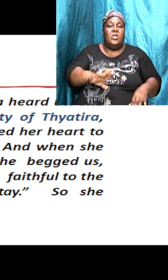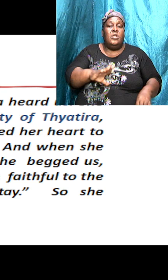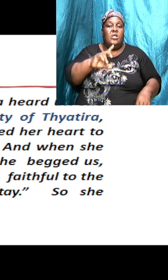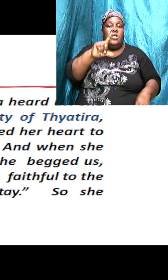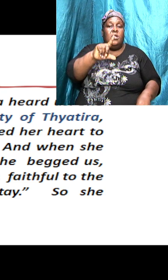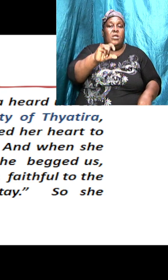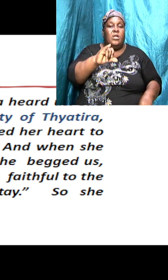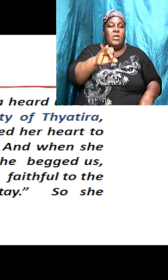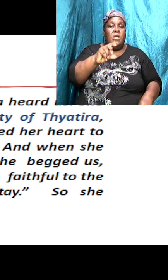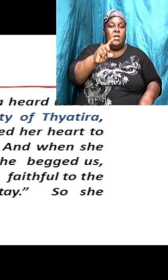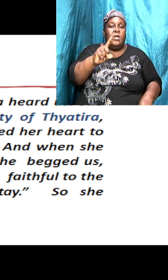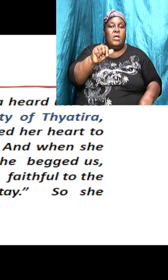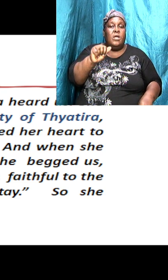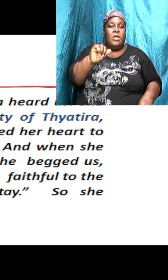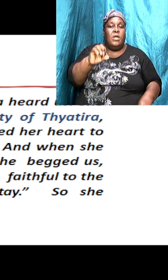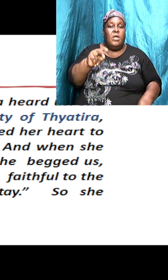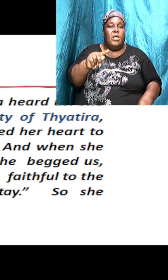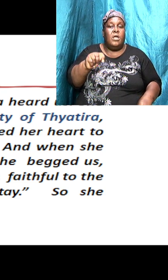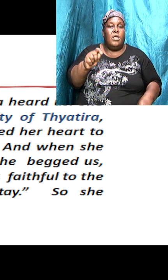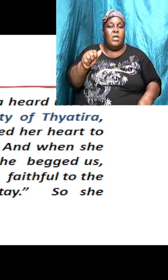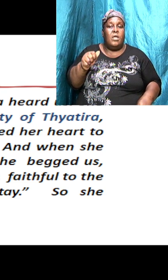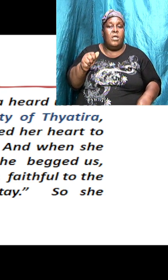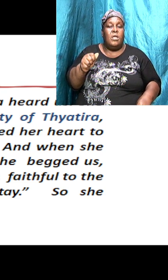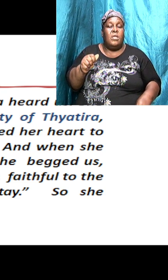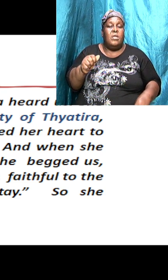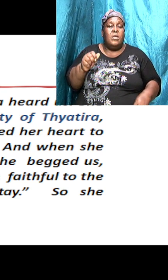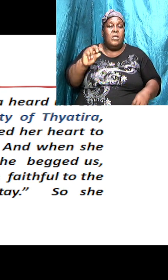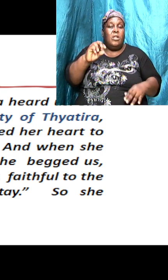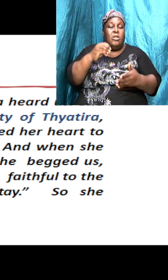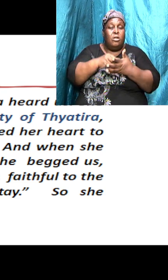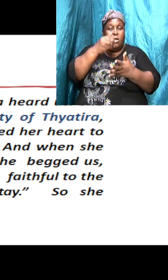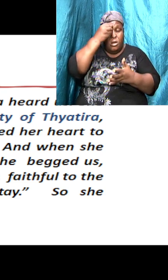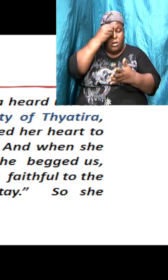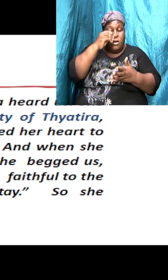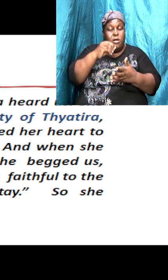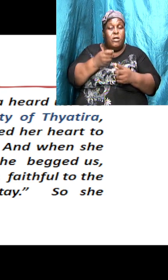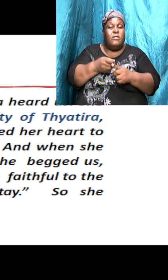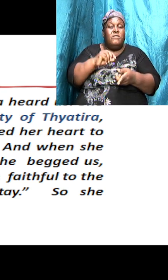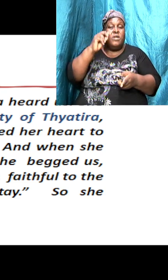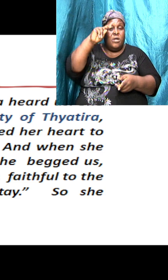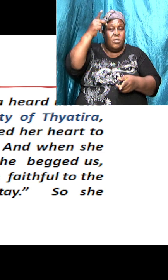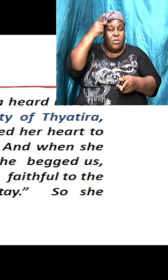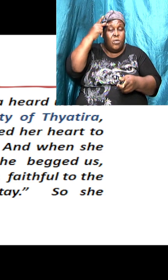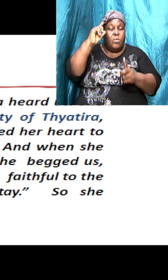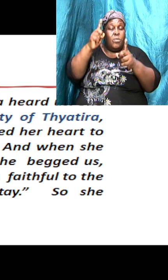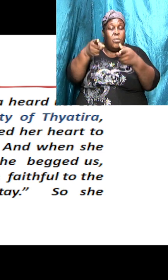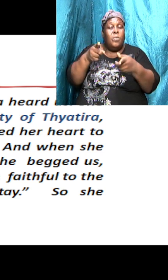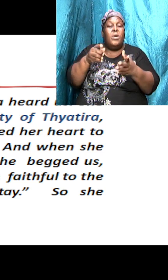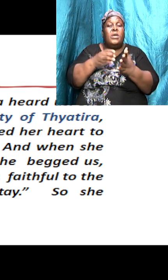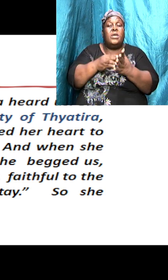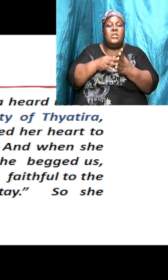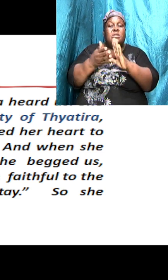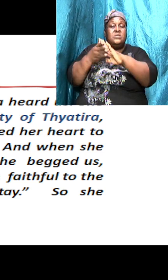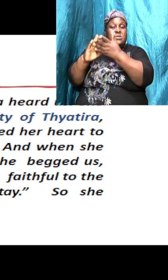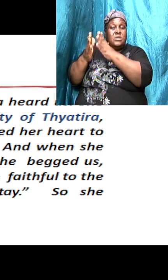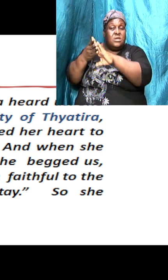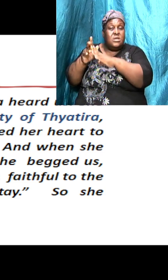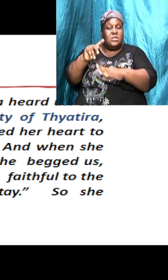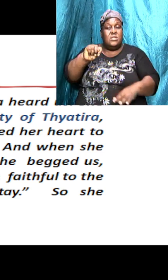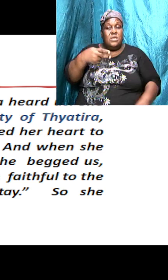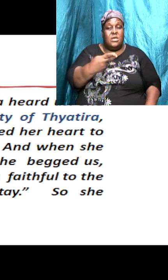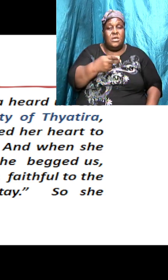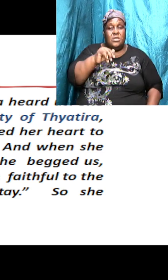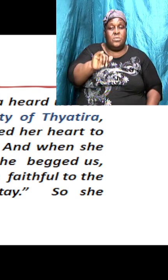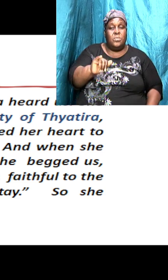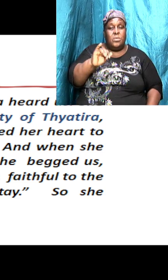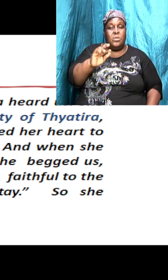having learned from Paul, actually went over back to her city in Thyatira, and history has it that